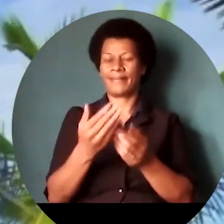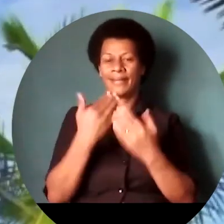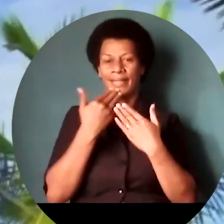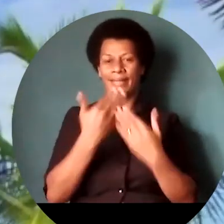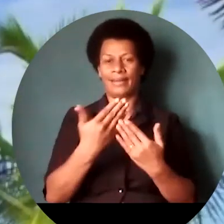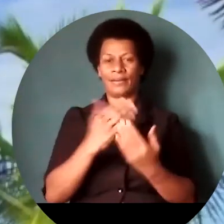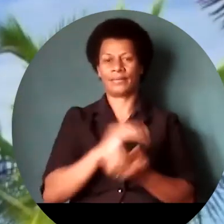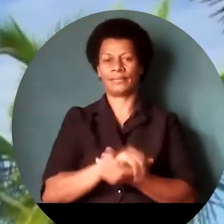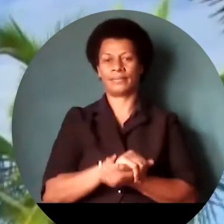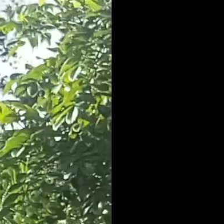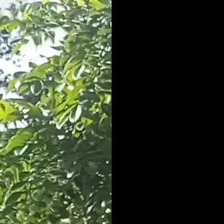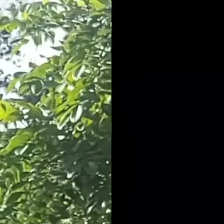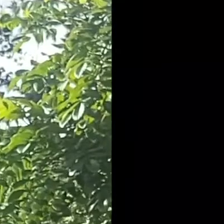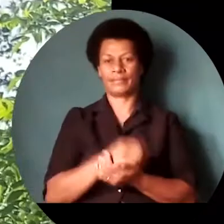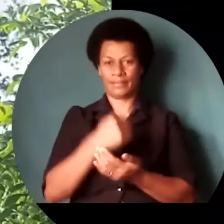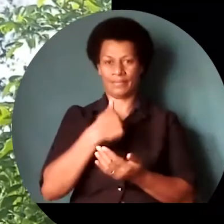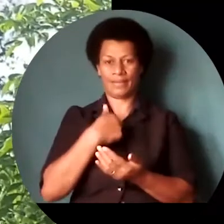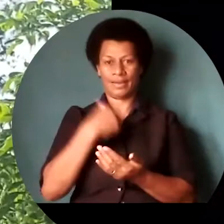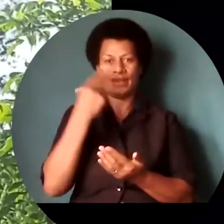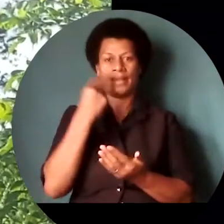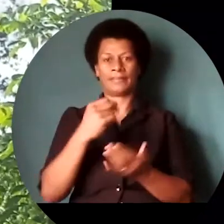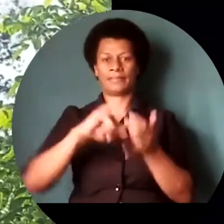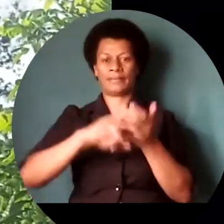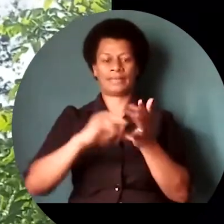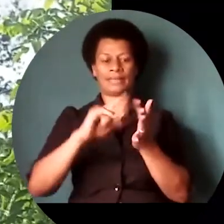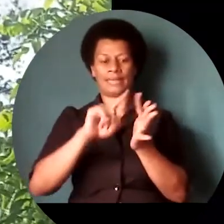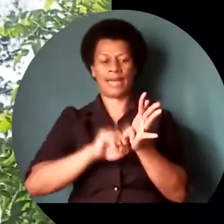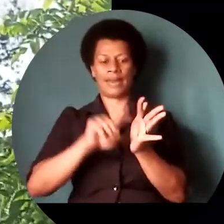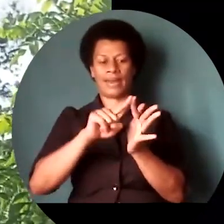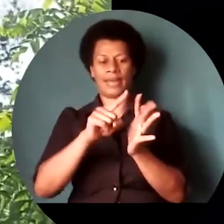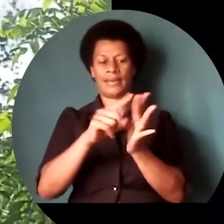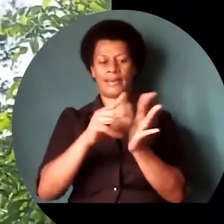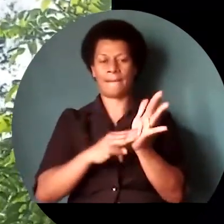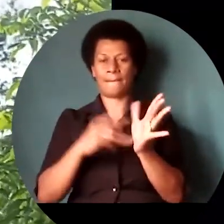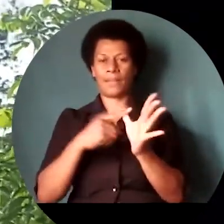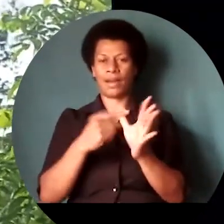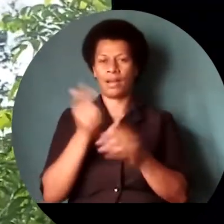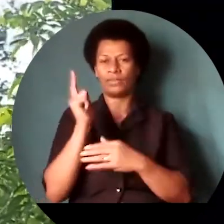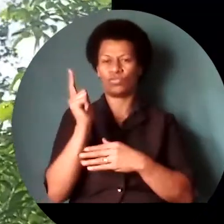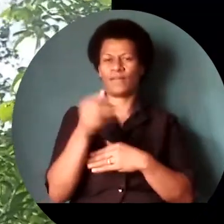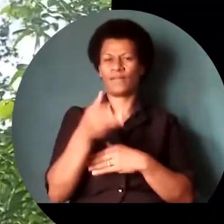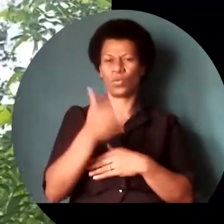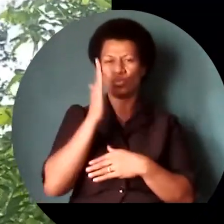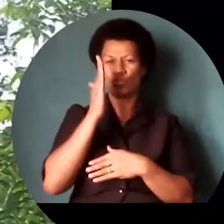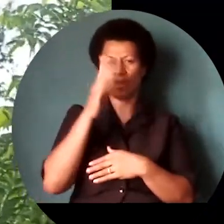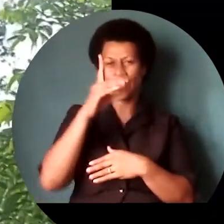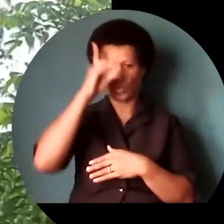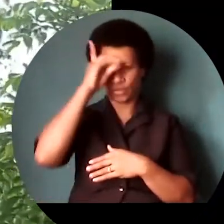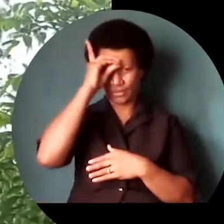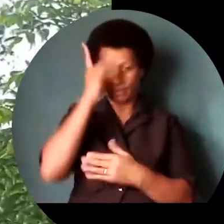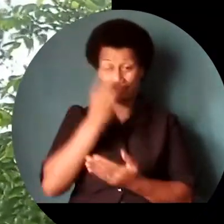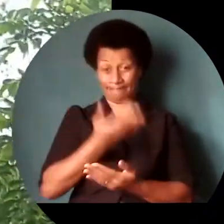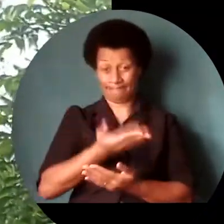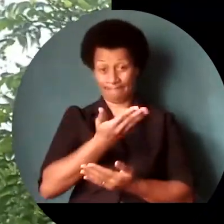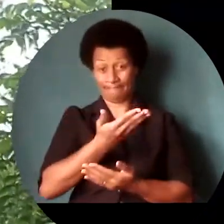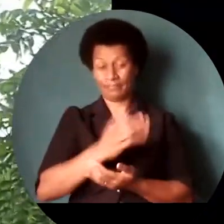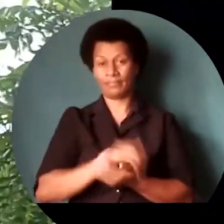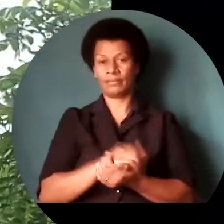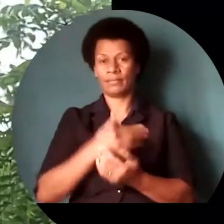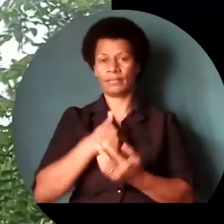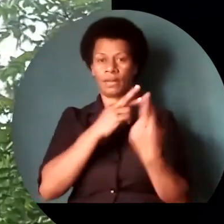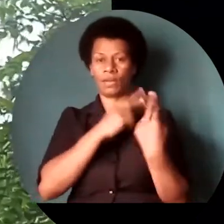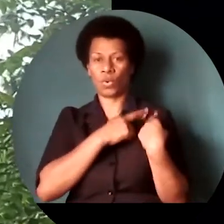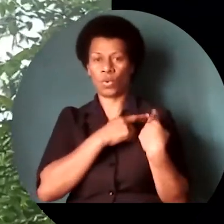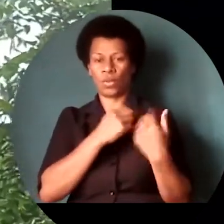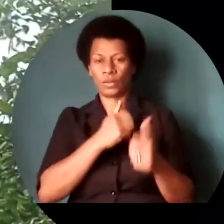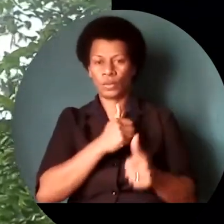community project. I am Sereima and I'm the lecturer at the School of Education at the Fiji National University. My role